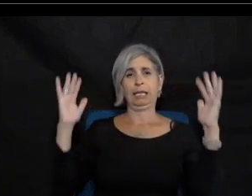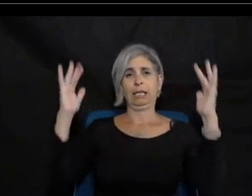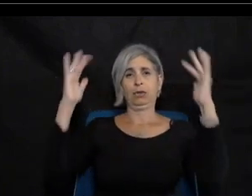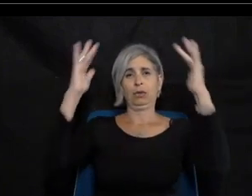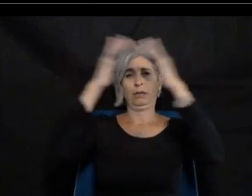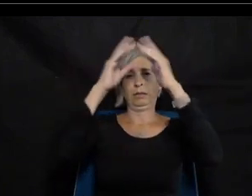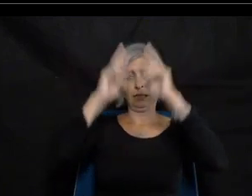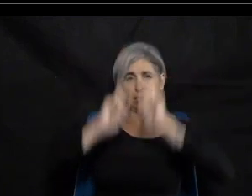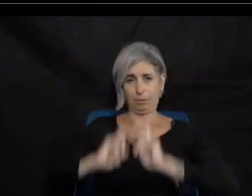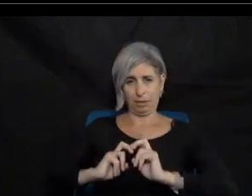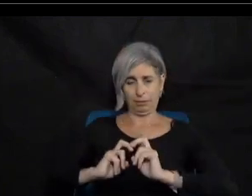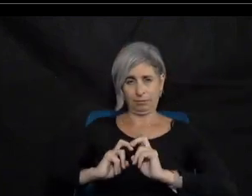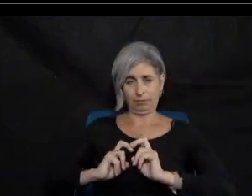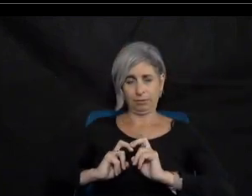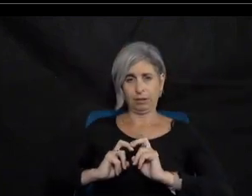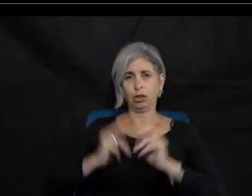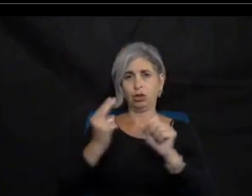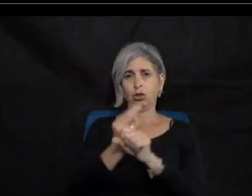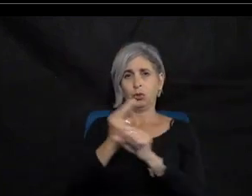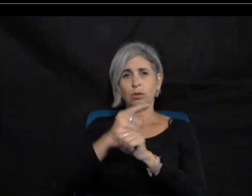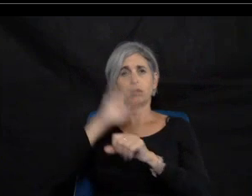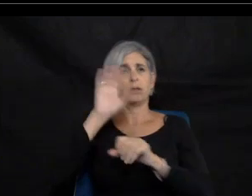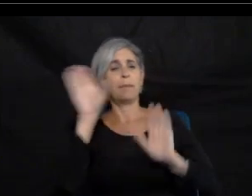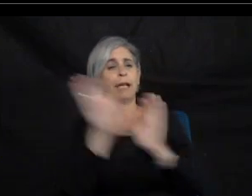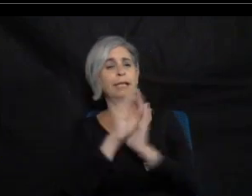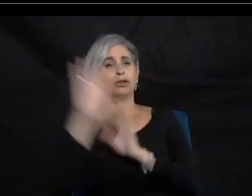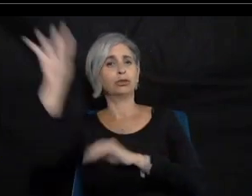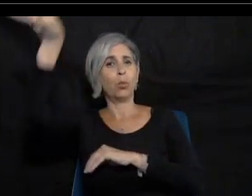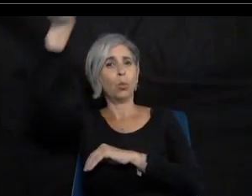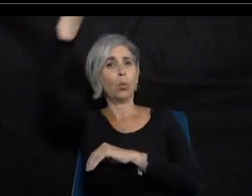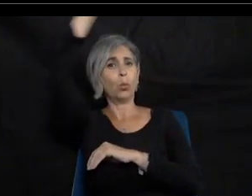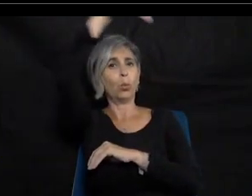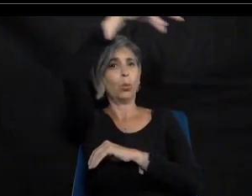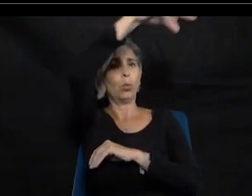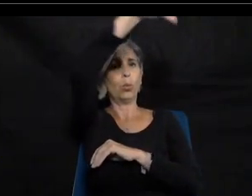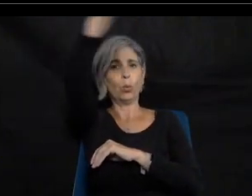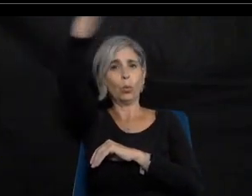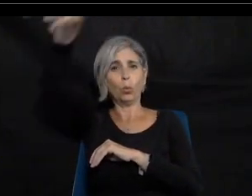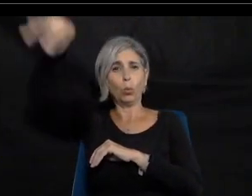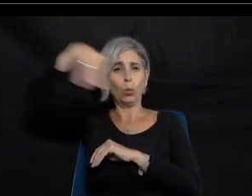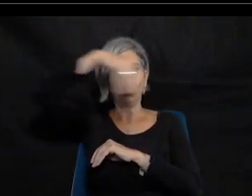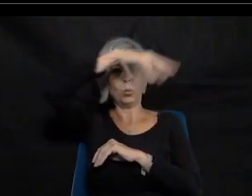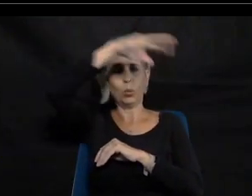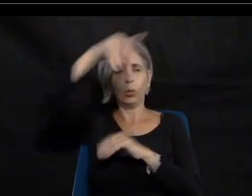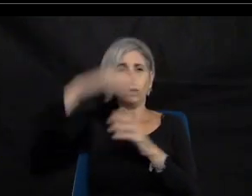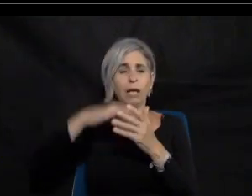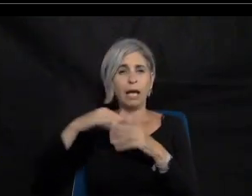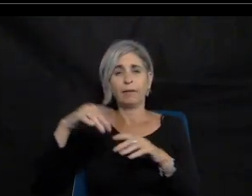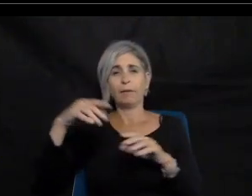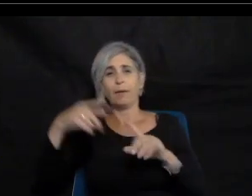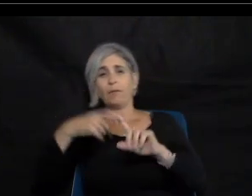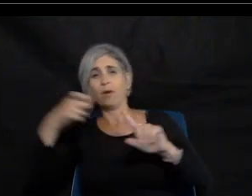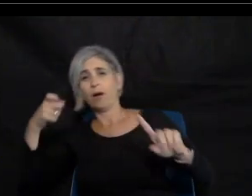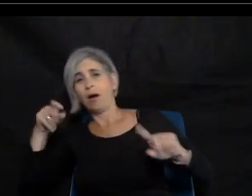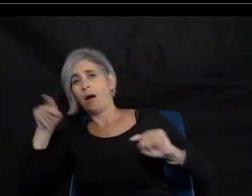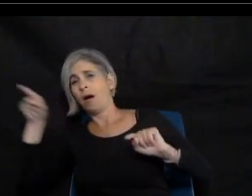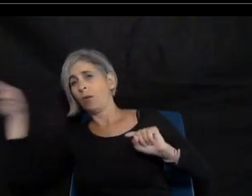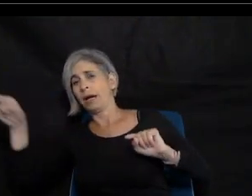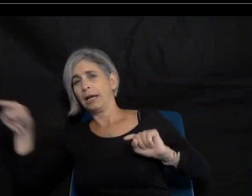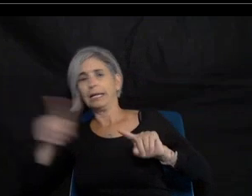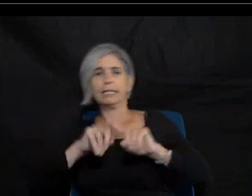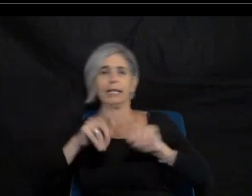A canopy assessment uses satellite imagery to identify trees and other land cover categories based on remote sensing. It is different